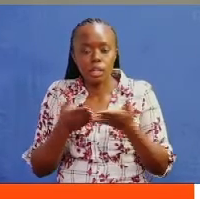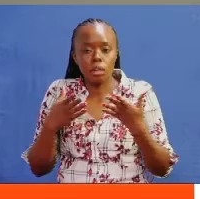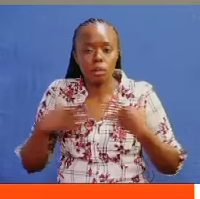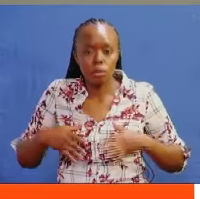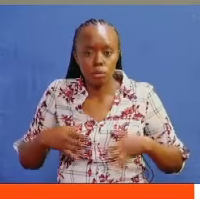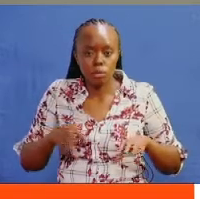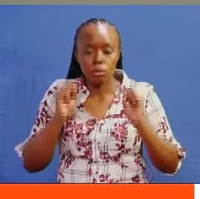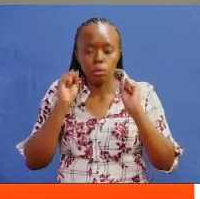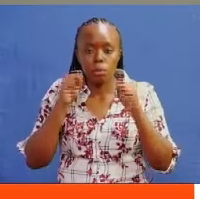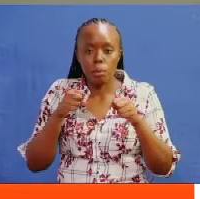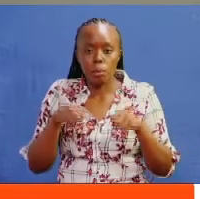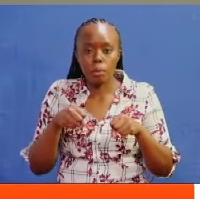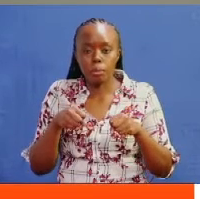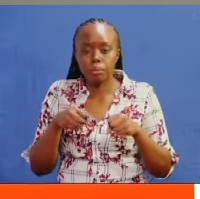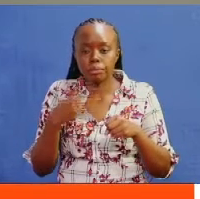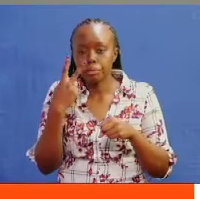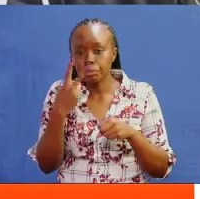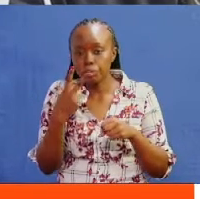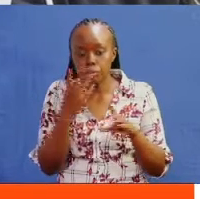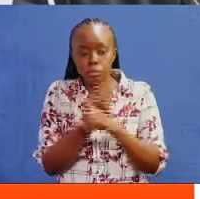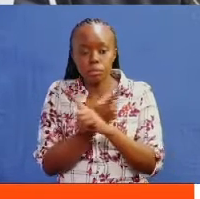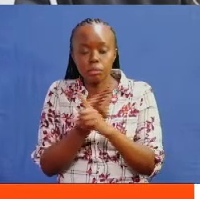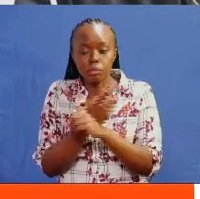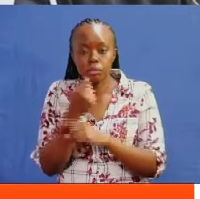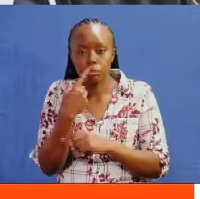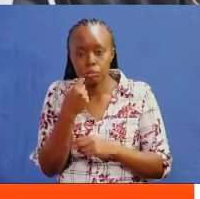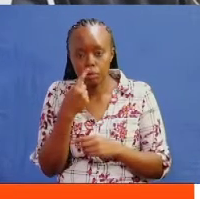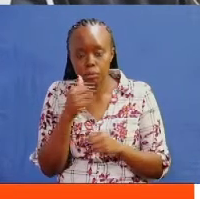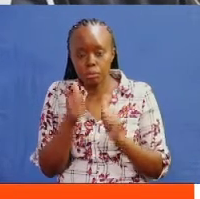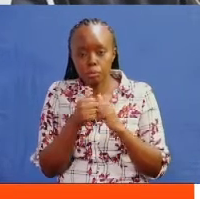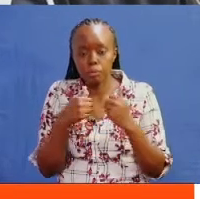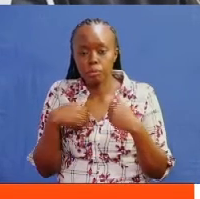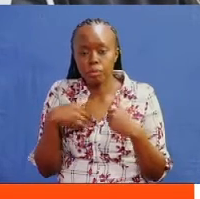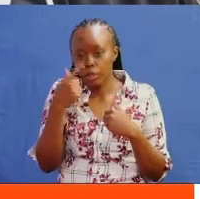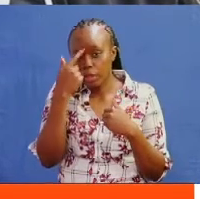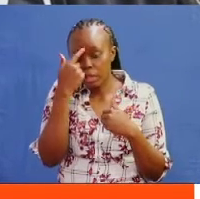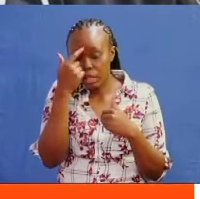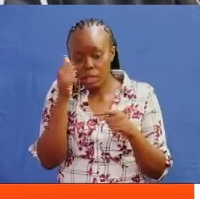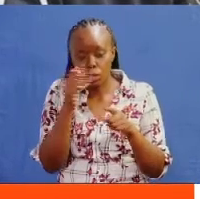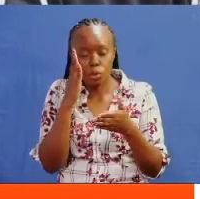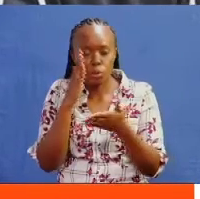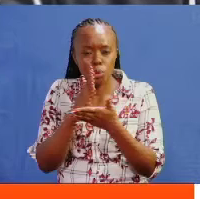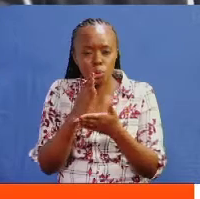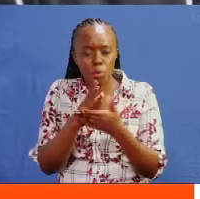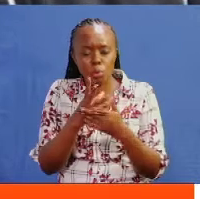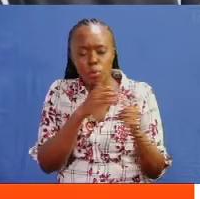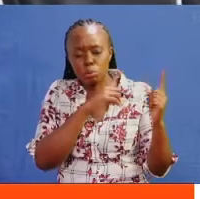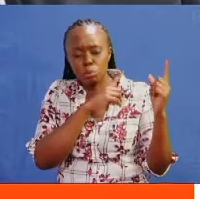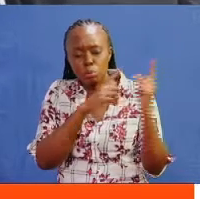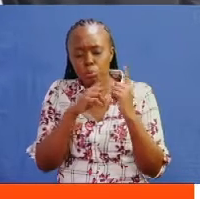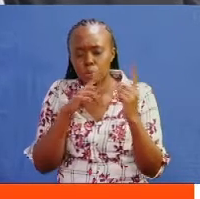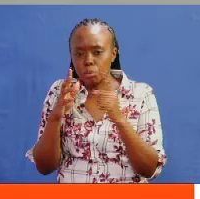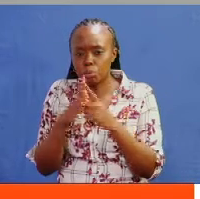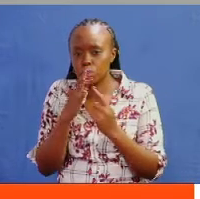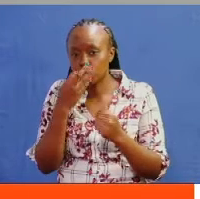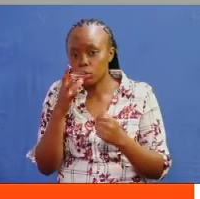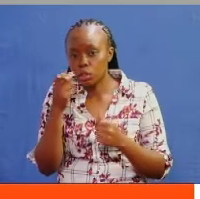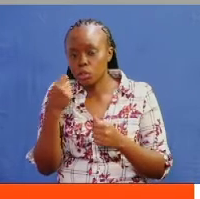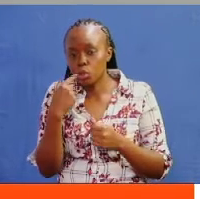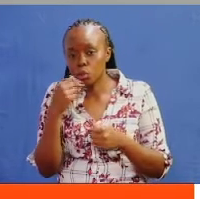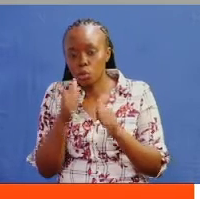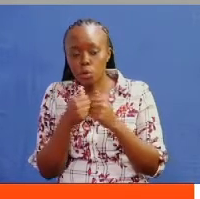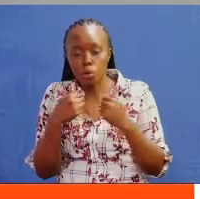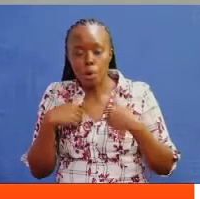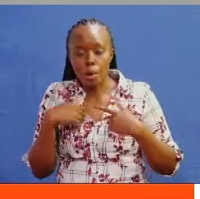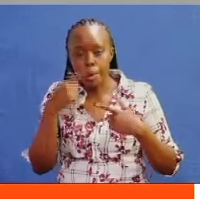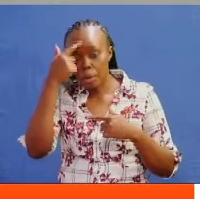take two different vaccines. The move by India to ban exports of AstraZeneca vaccine and Remdesivir